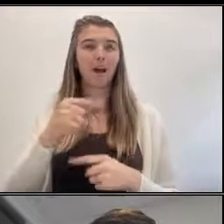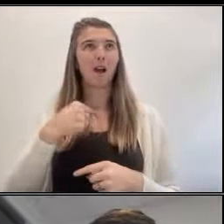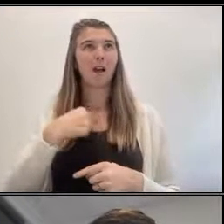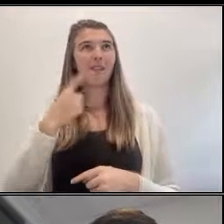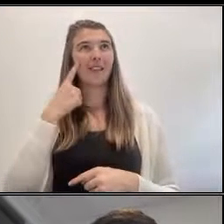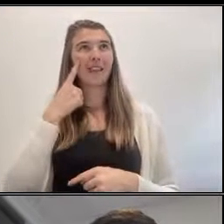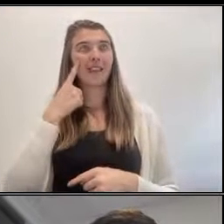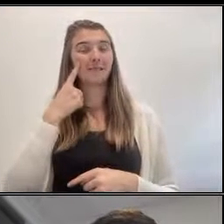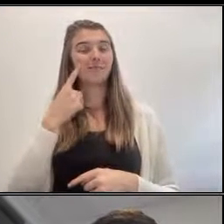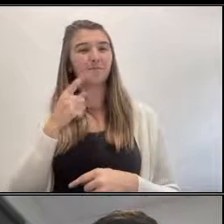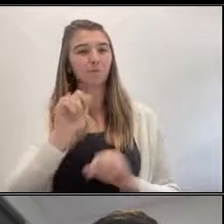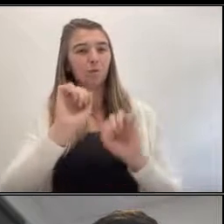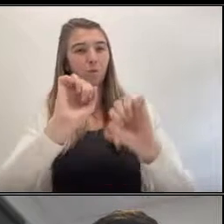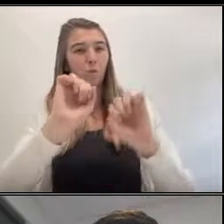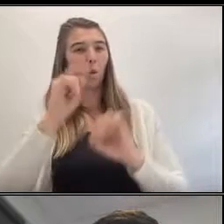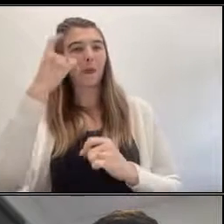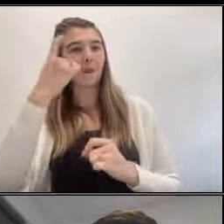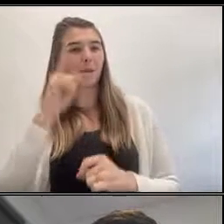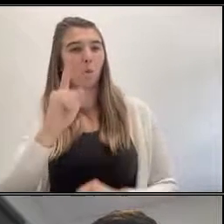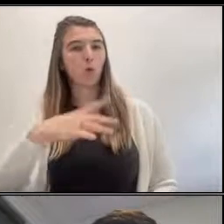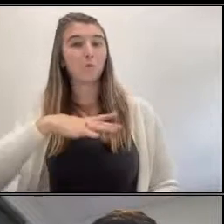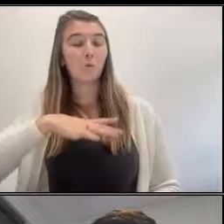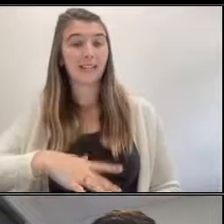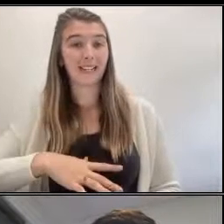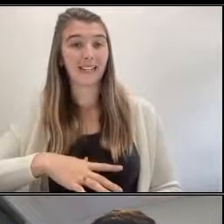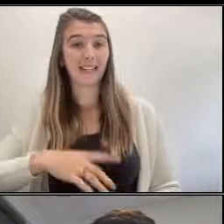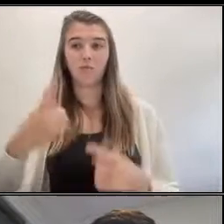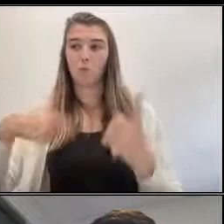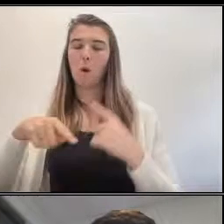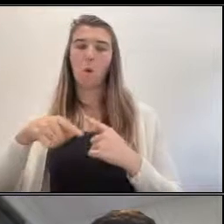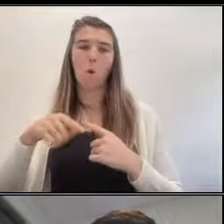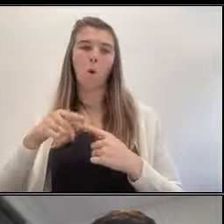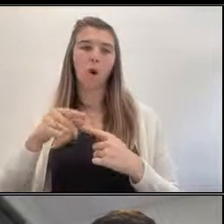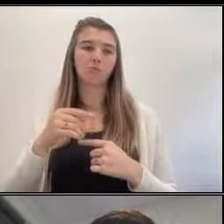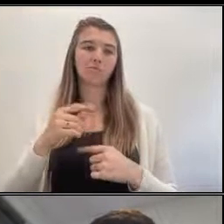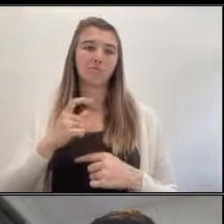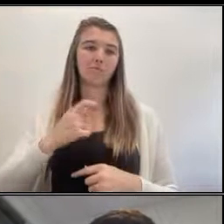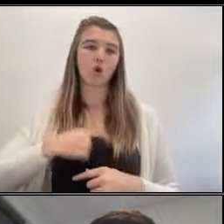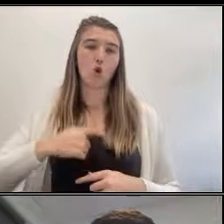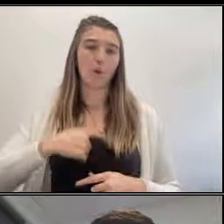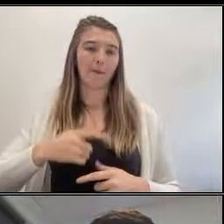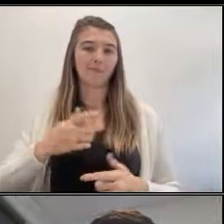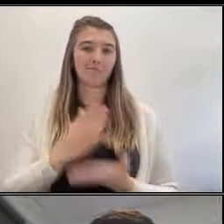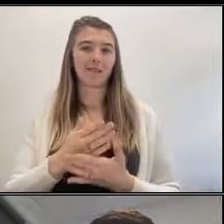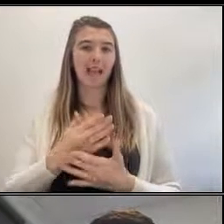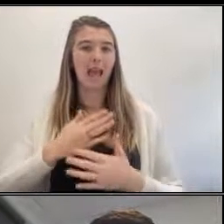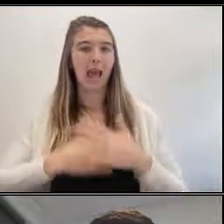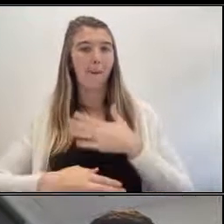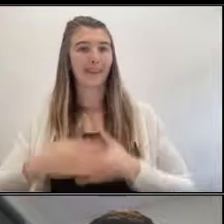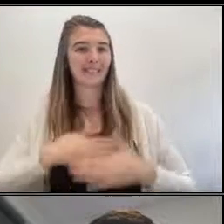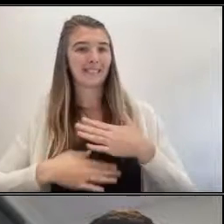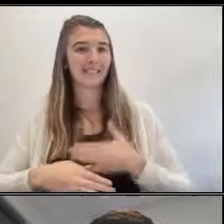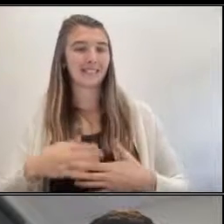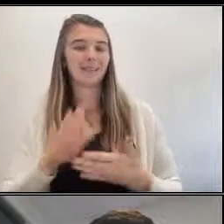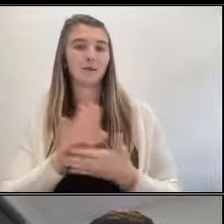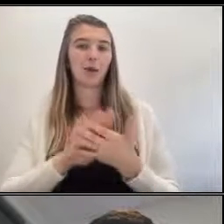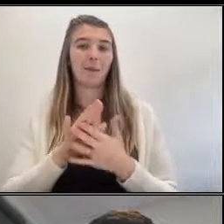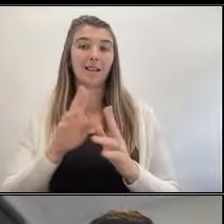need. We are creatures of habit, and the reason why I asked the question, like, you know, should we ban plastic,